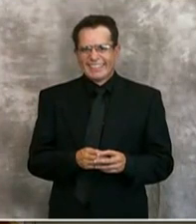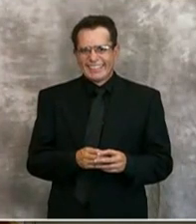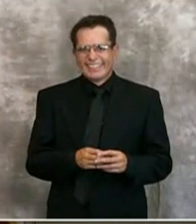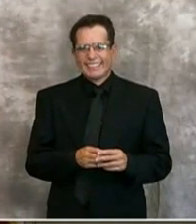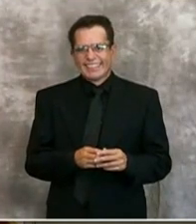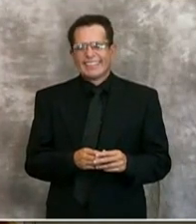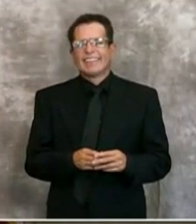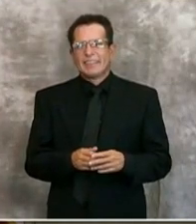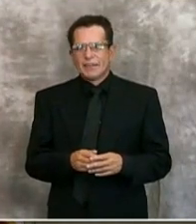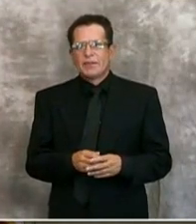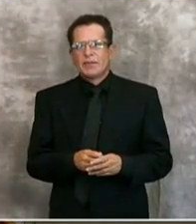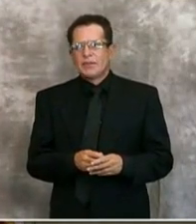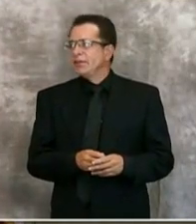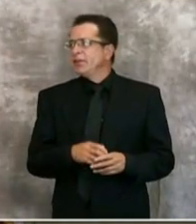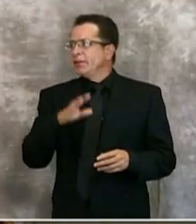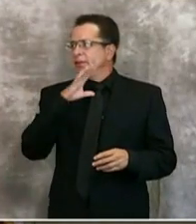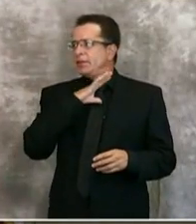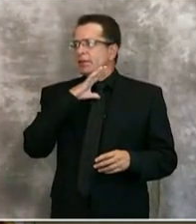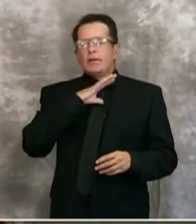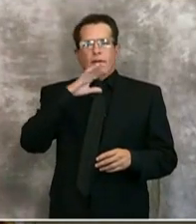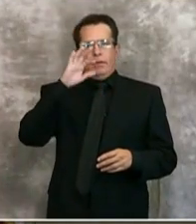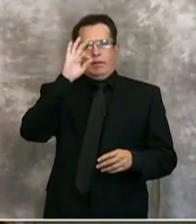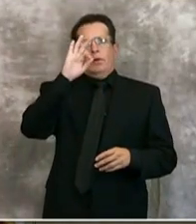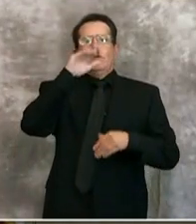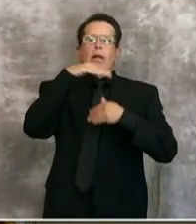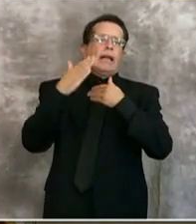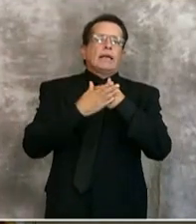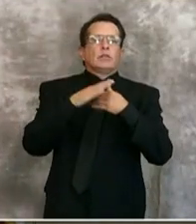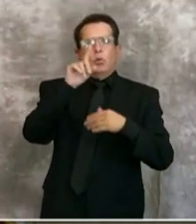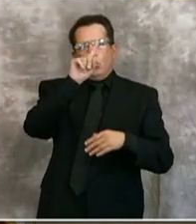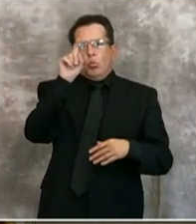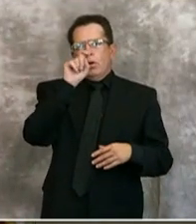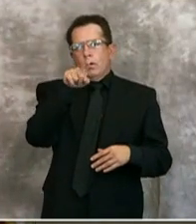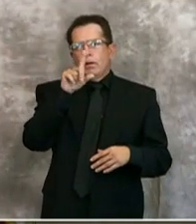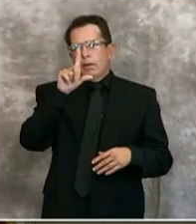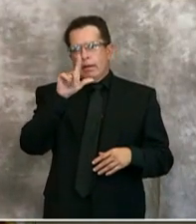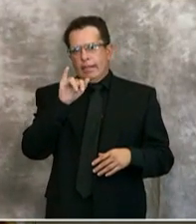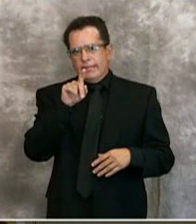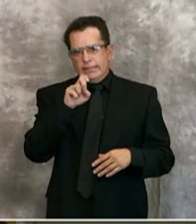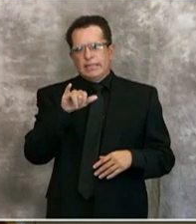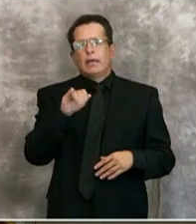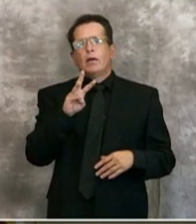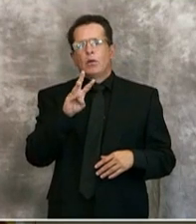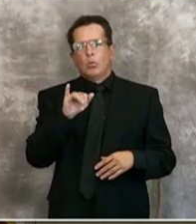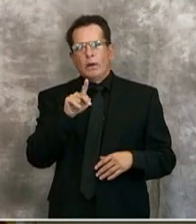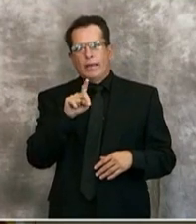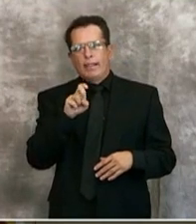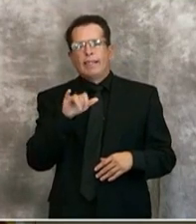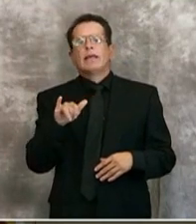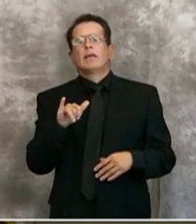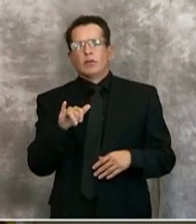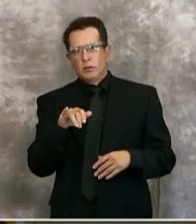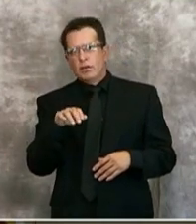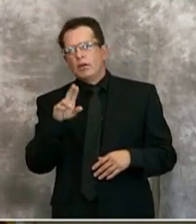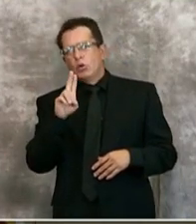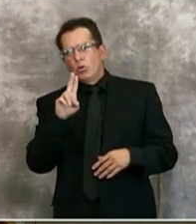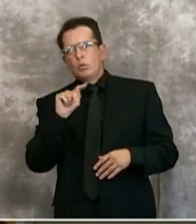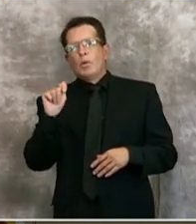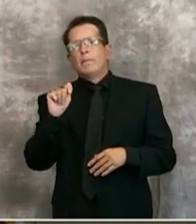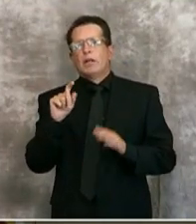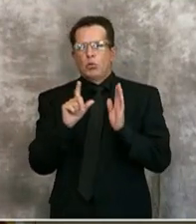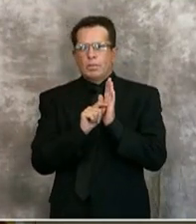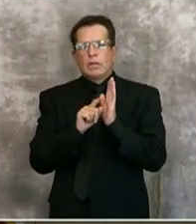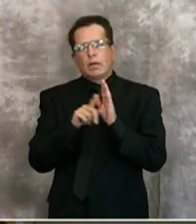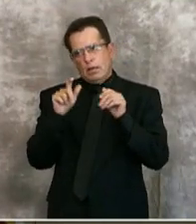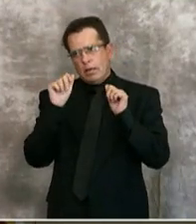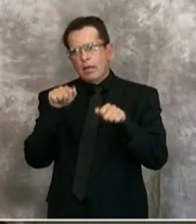Okay, this next question, why don't you go ahead and read it? This one is from Lindsay Winkley with the Union Tribune. Are you able to provide more details about the